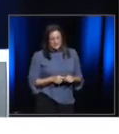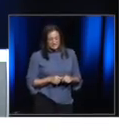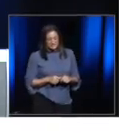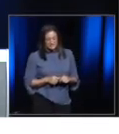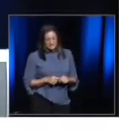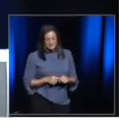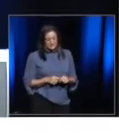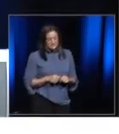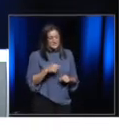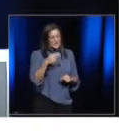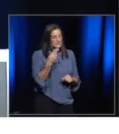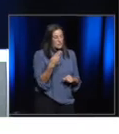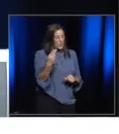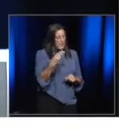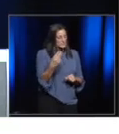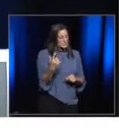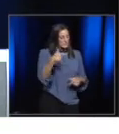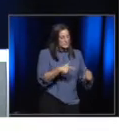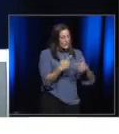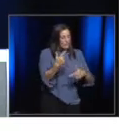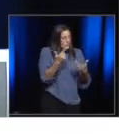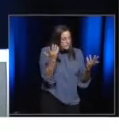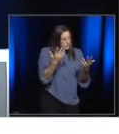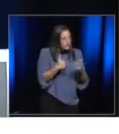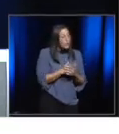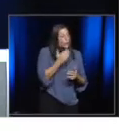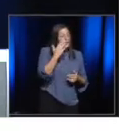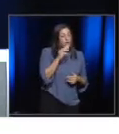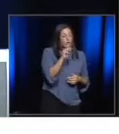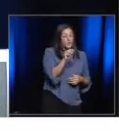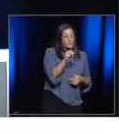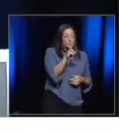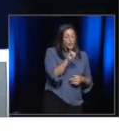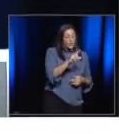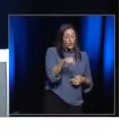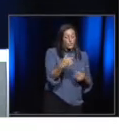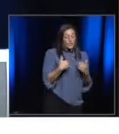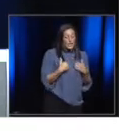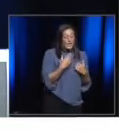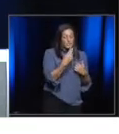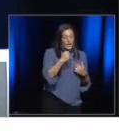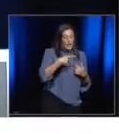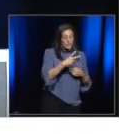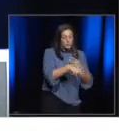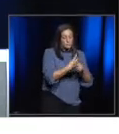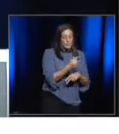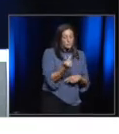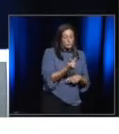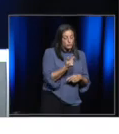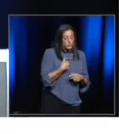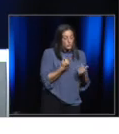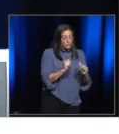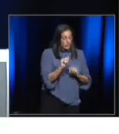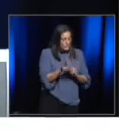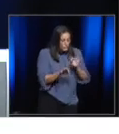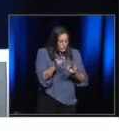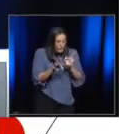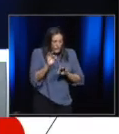So Hector's 101. We know that Māui dolphins have only haplotype G, and we've looked really hard to find that haplotype G